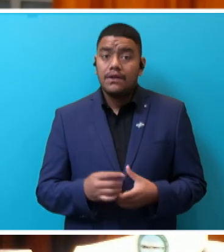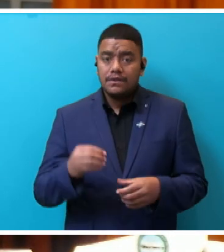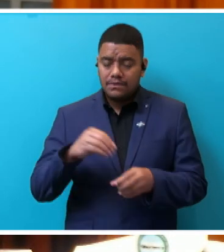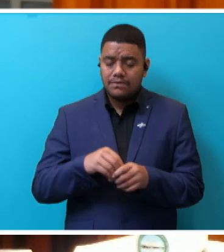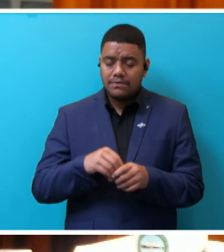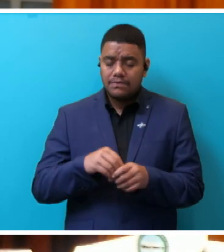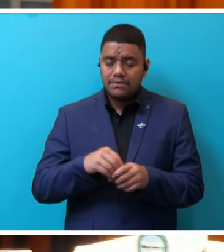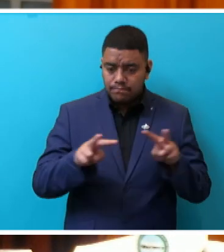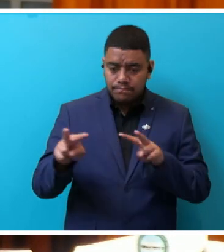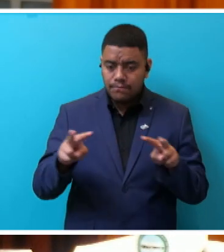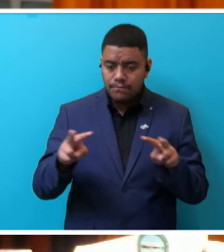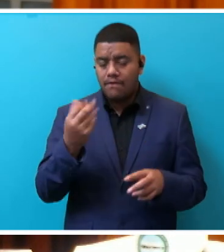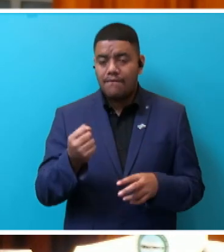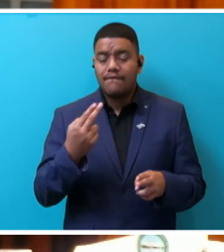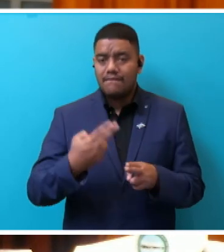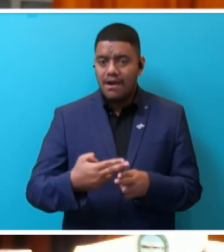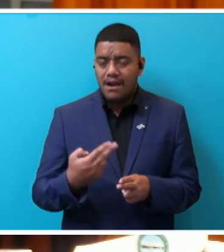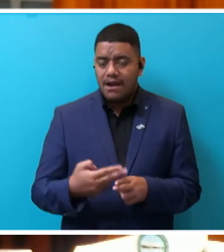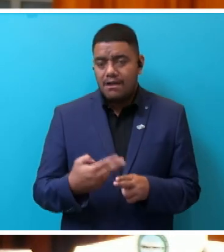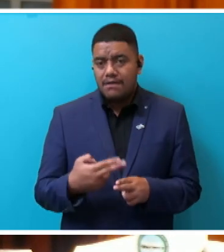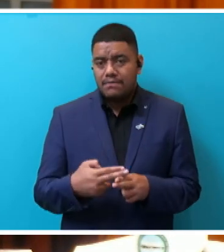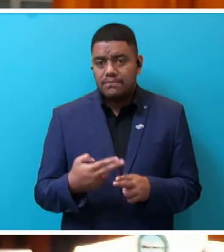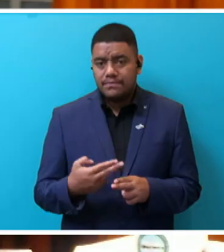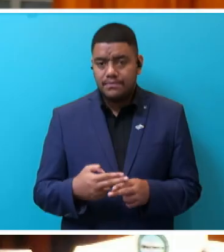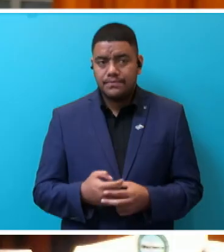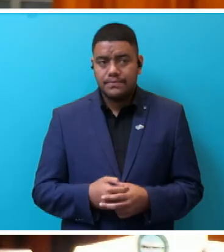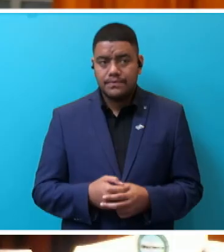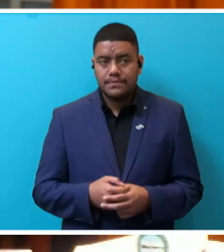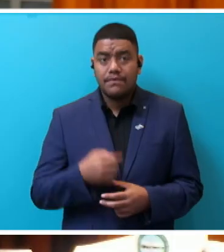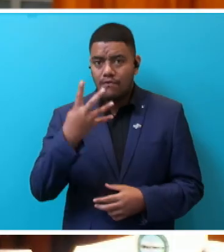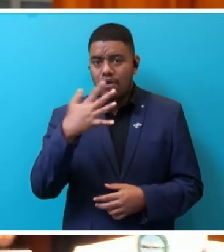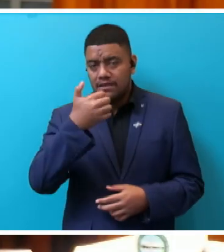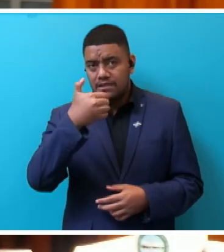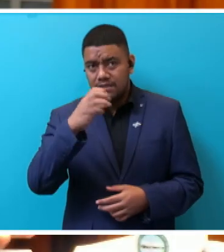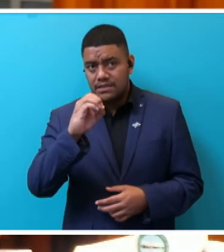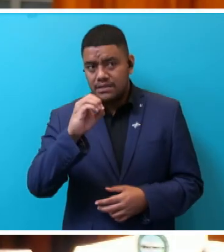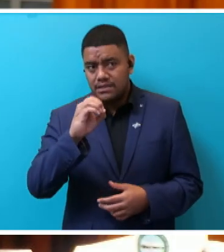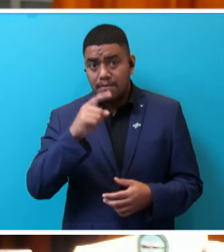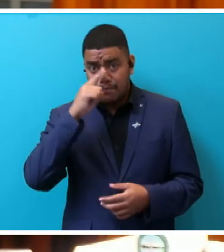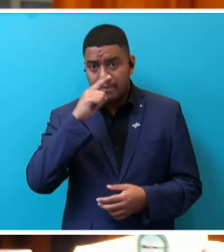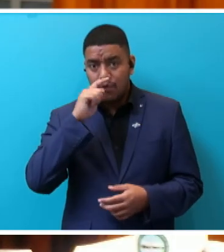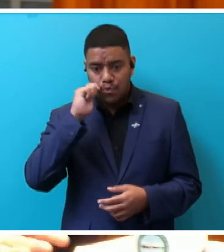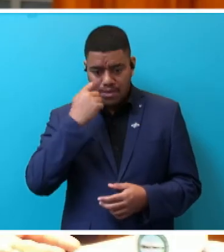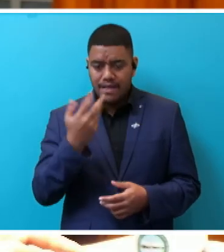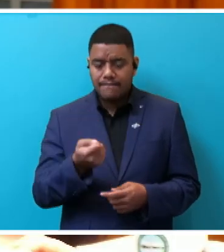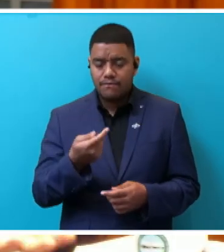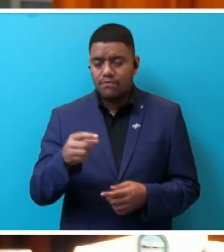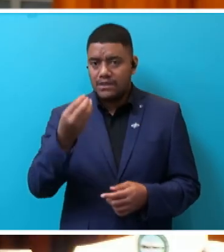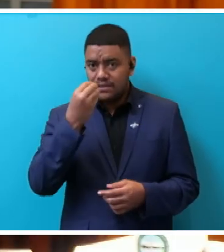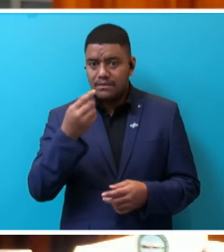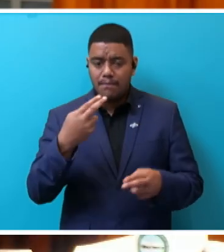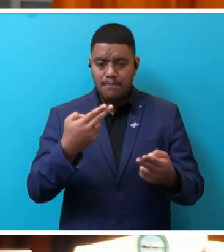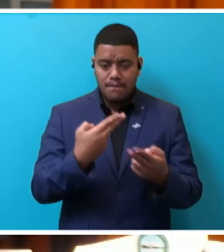of farms. That, of course, 460 people will have to feed